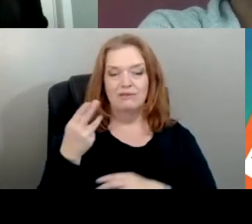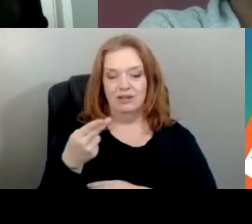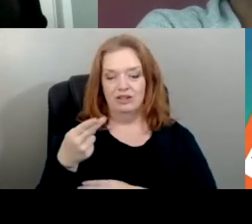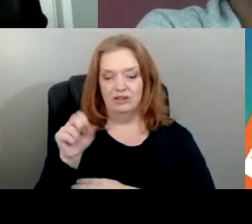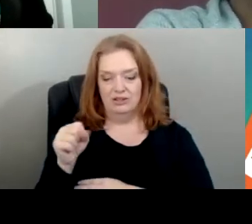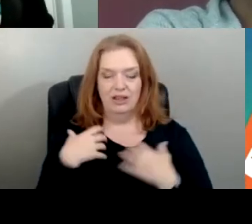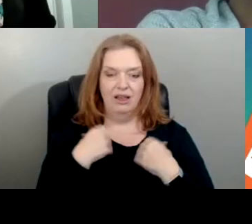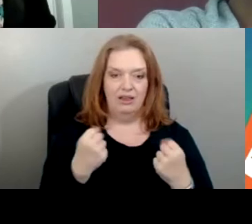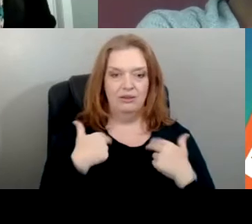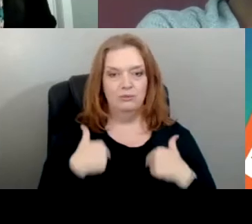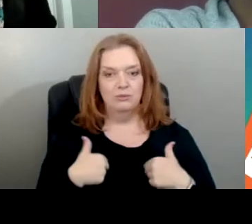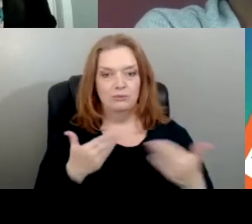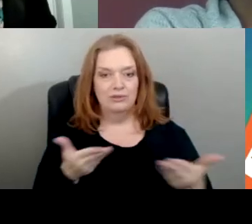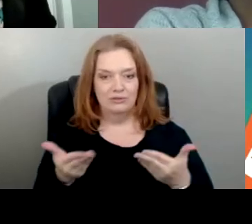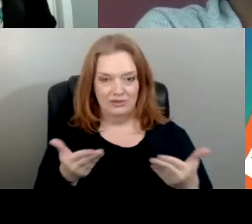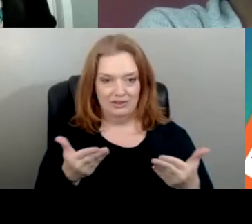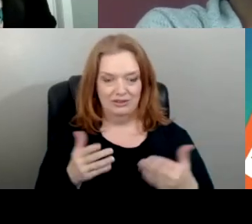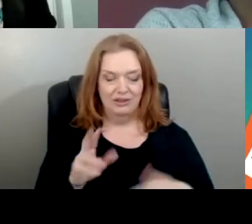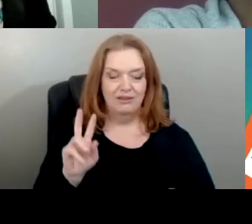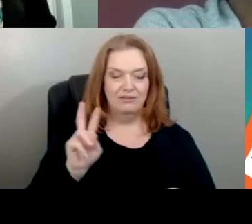Services, victim,